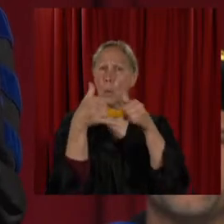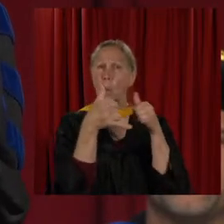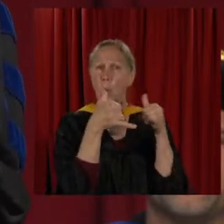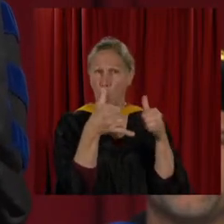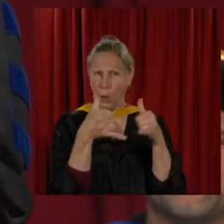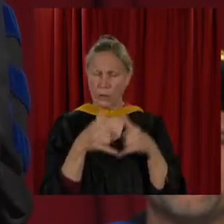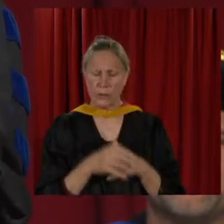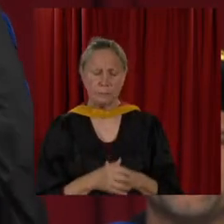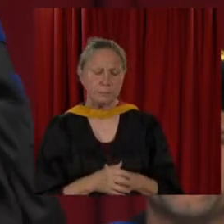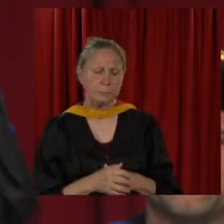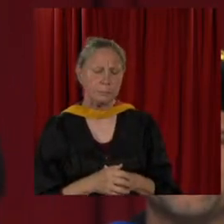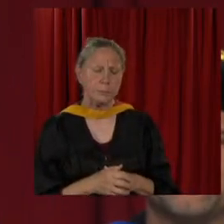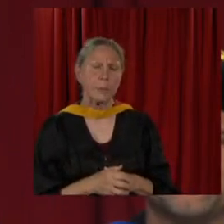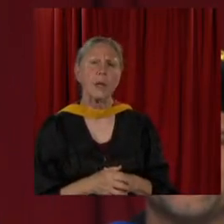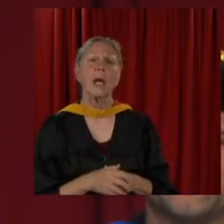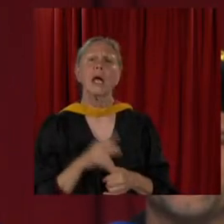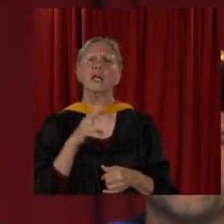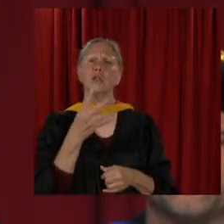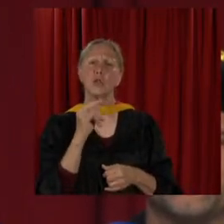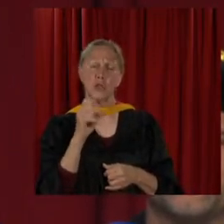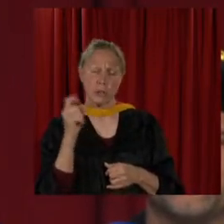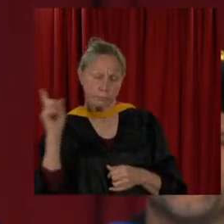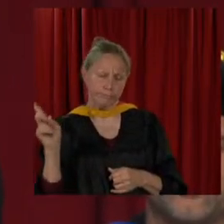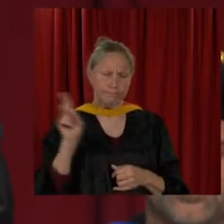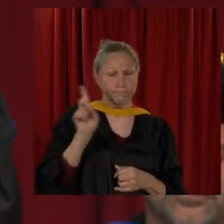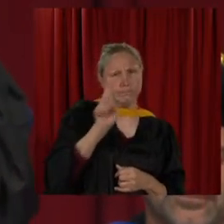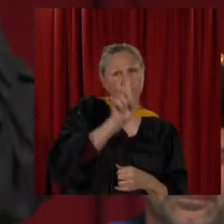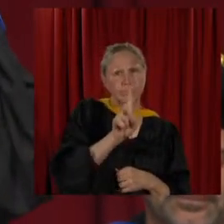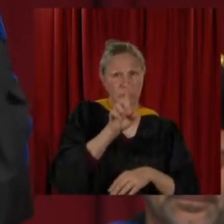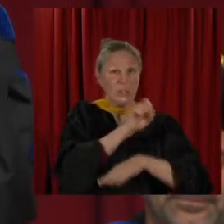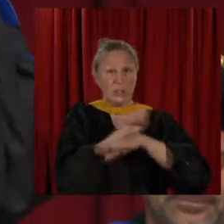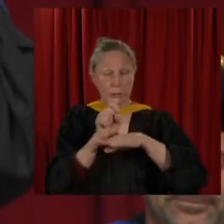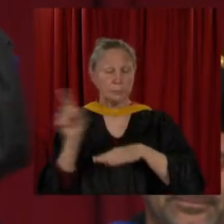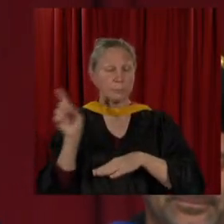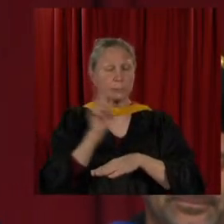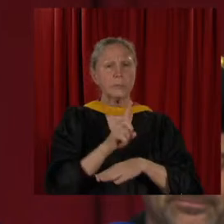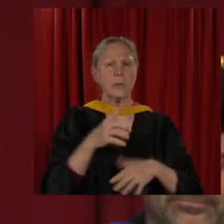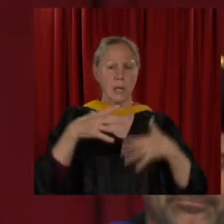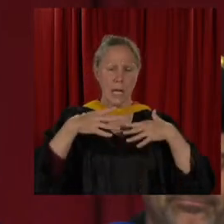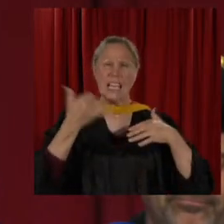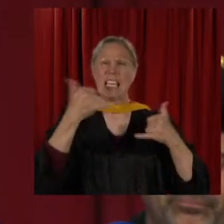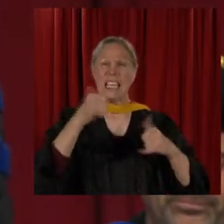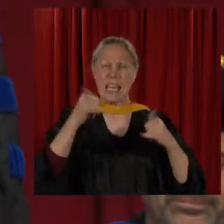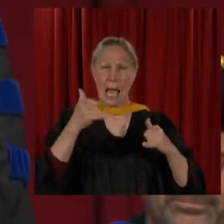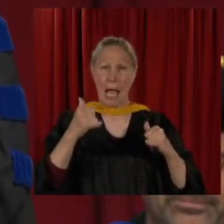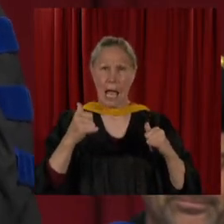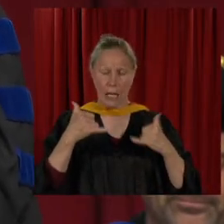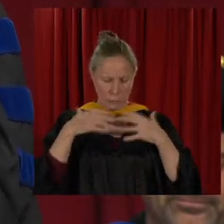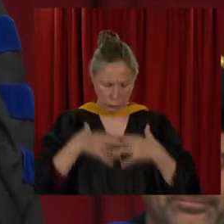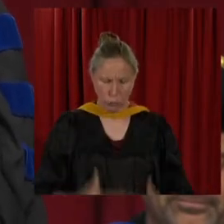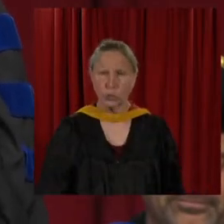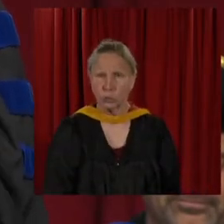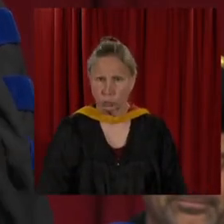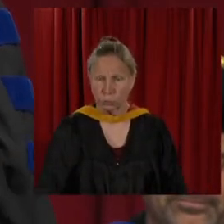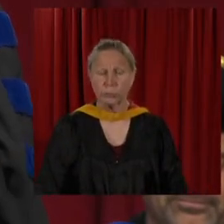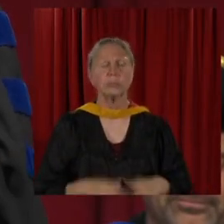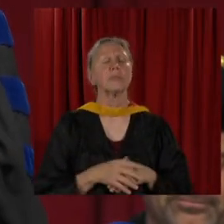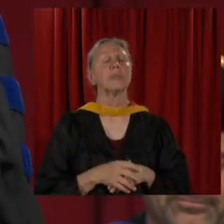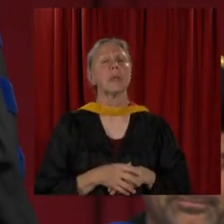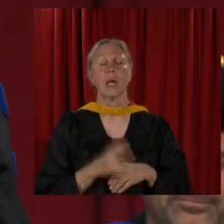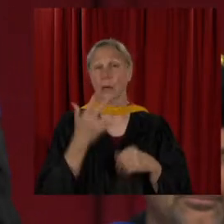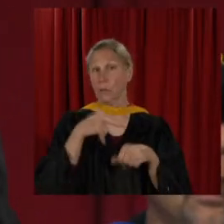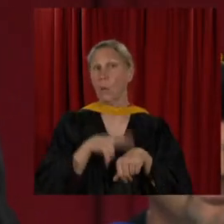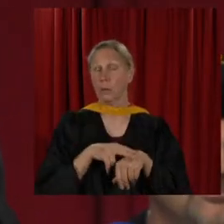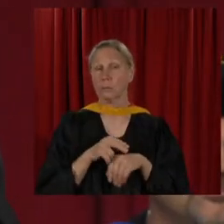show. And 2 Chainz appeared on stage wearing a yellow jumpsuit. And of